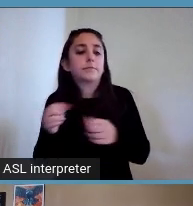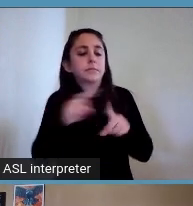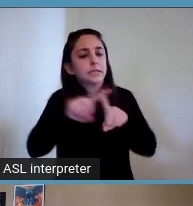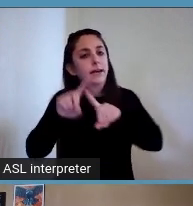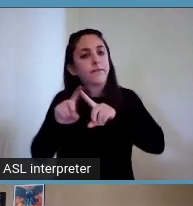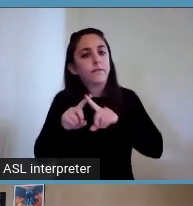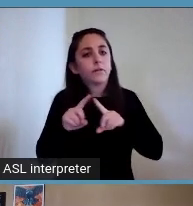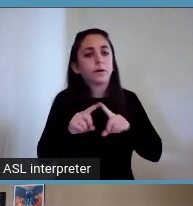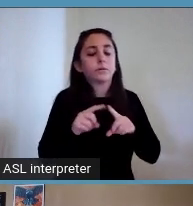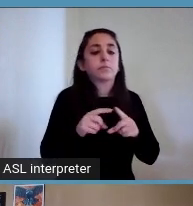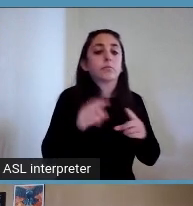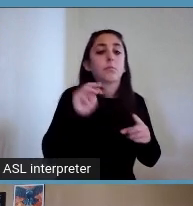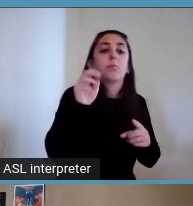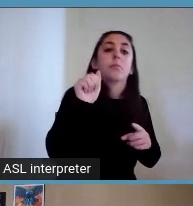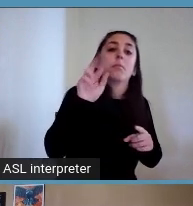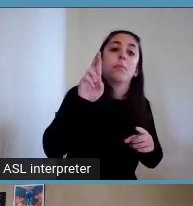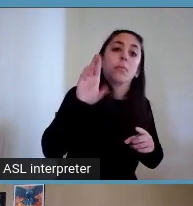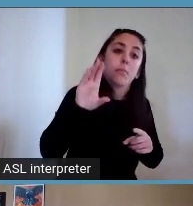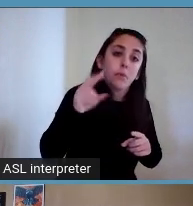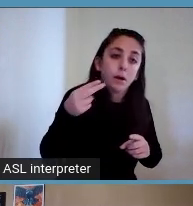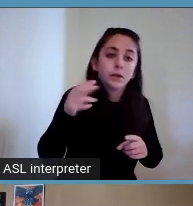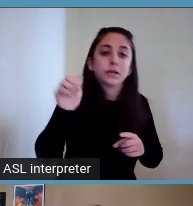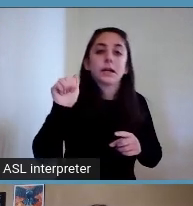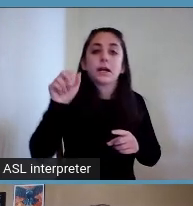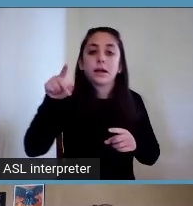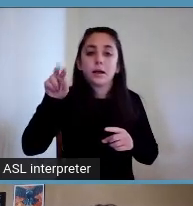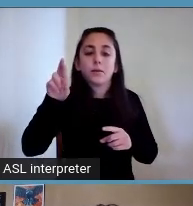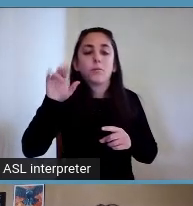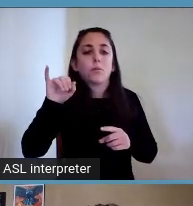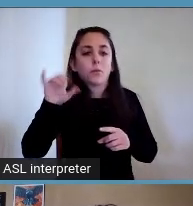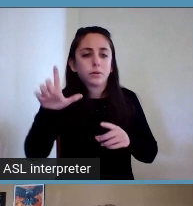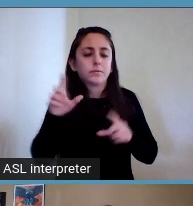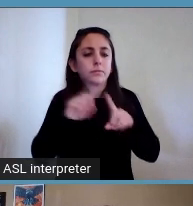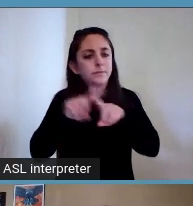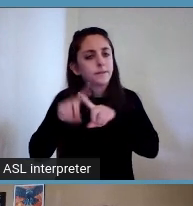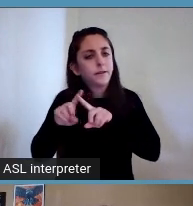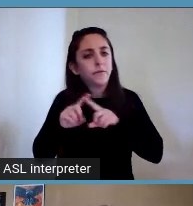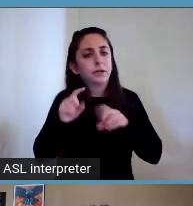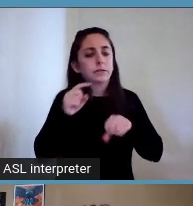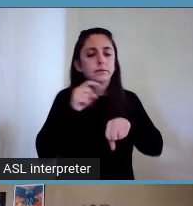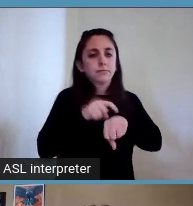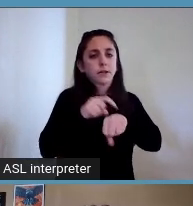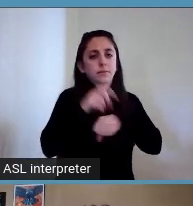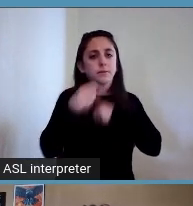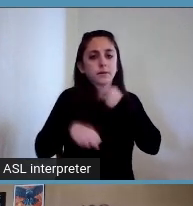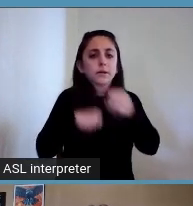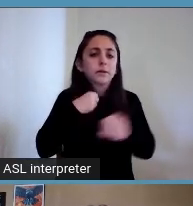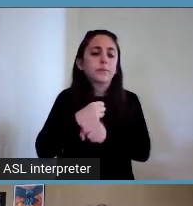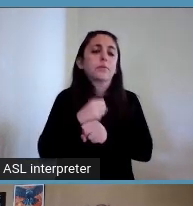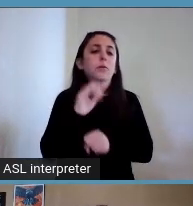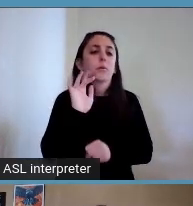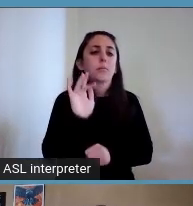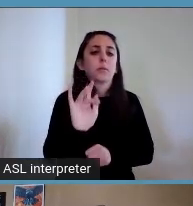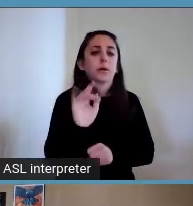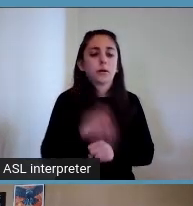months March, April, May, June, July, and August are represented. Let me just play this for you.